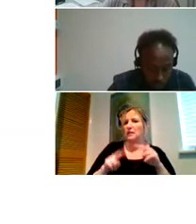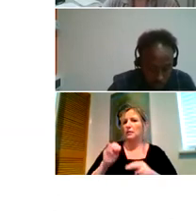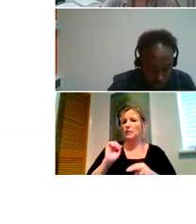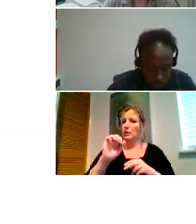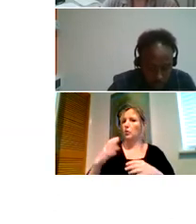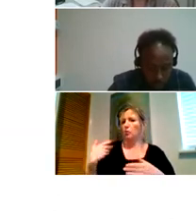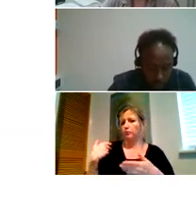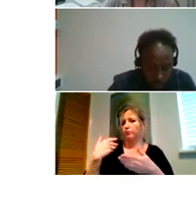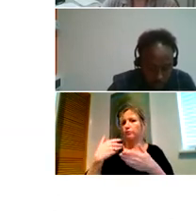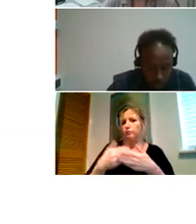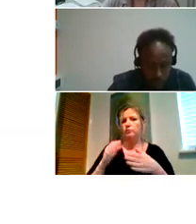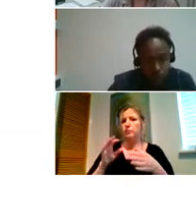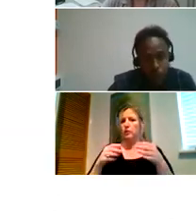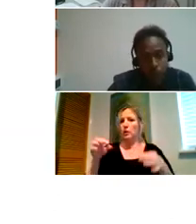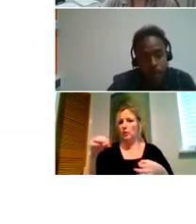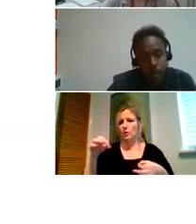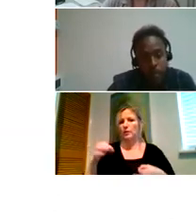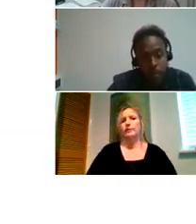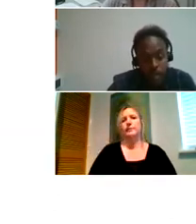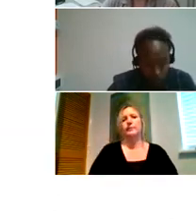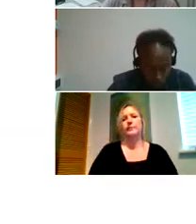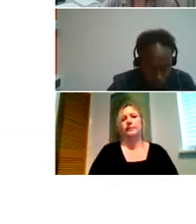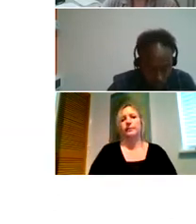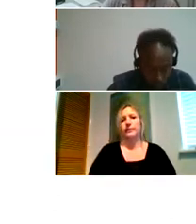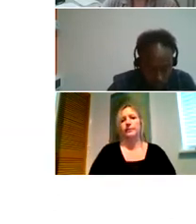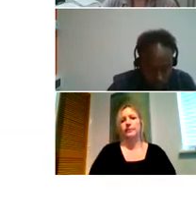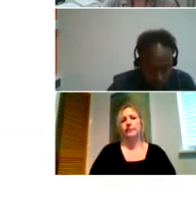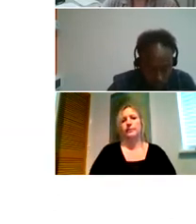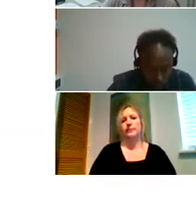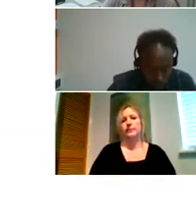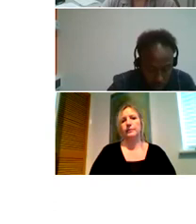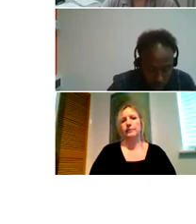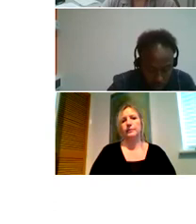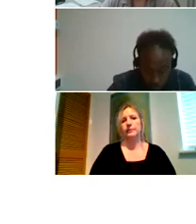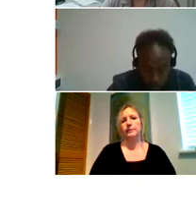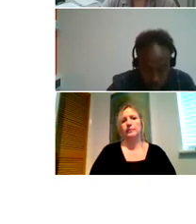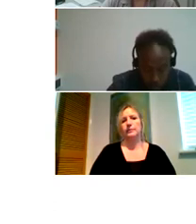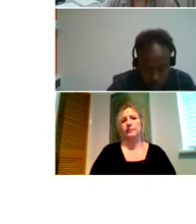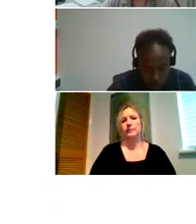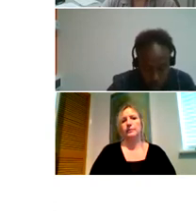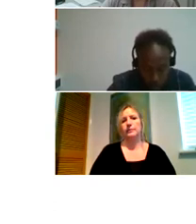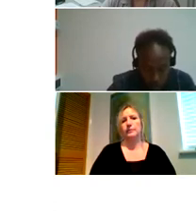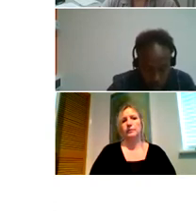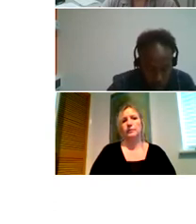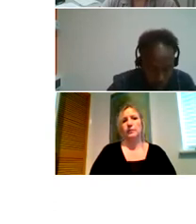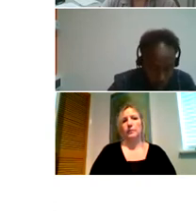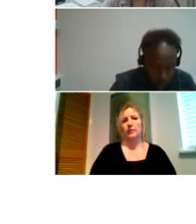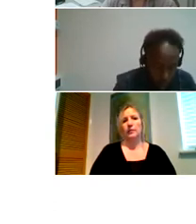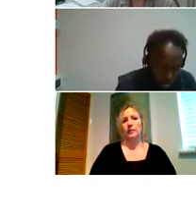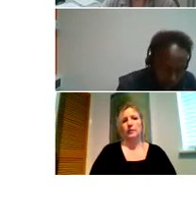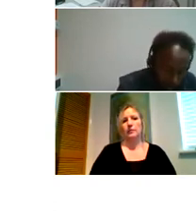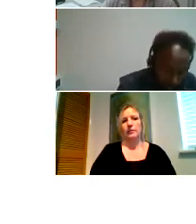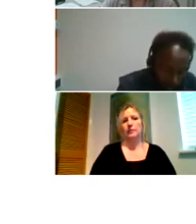qualifications that you've had. So for the pre-entry courses, the full-time pre-entry courses, we focus